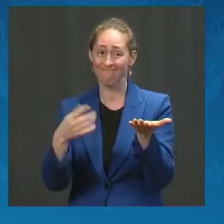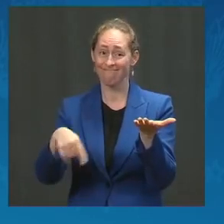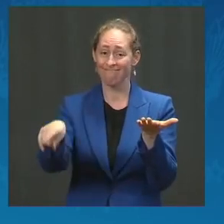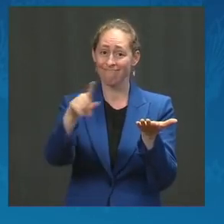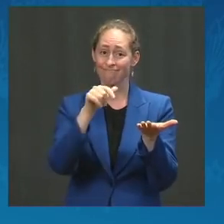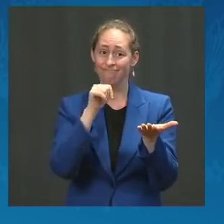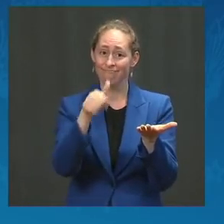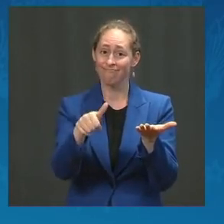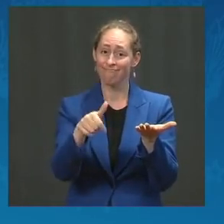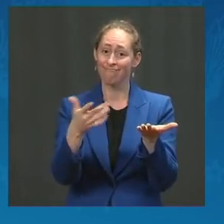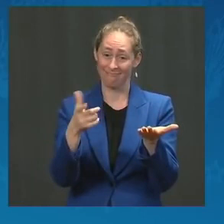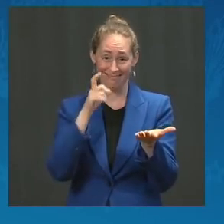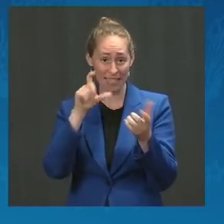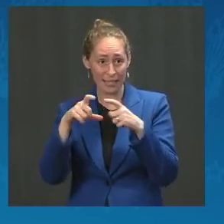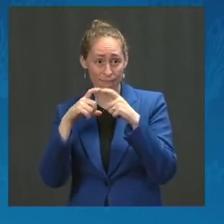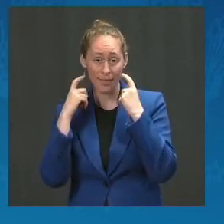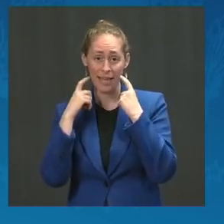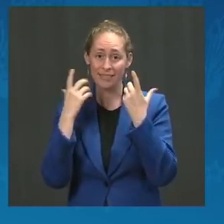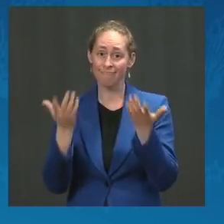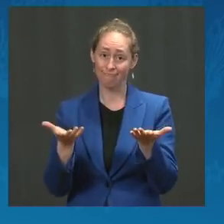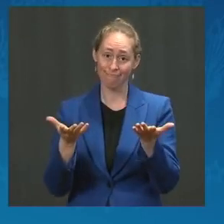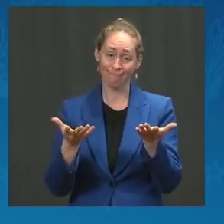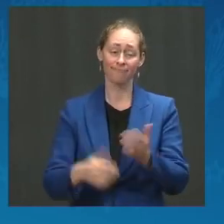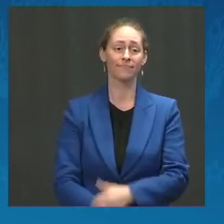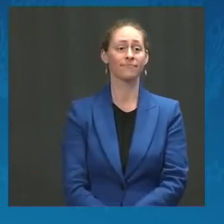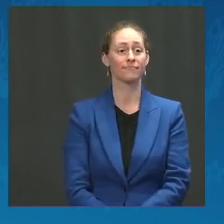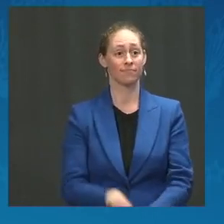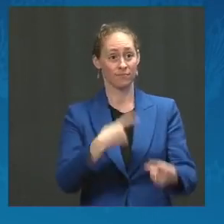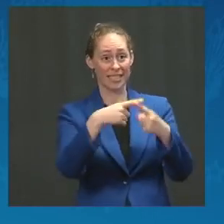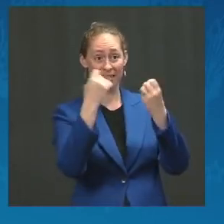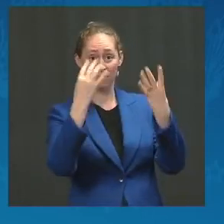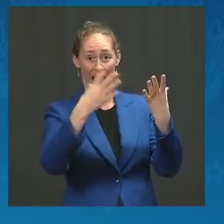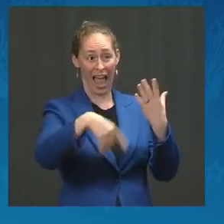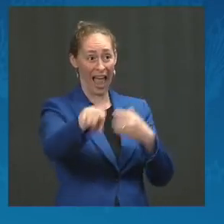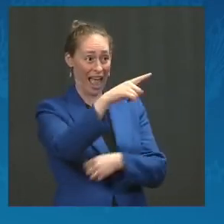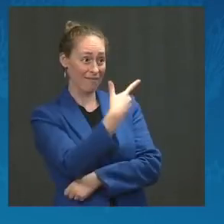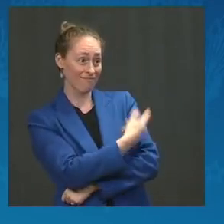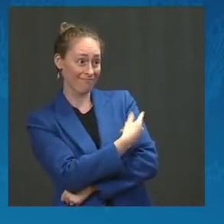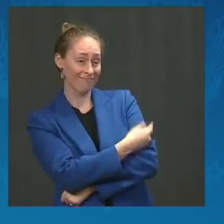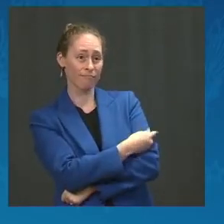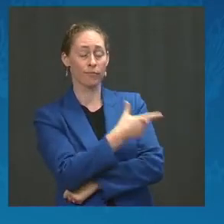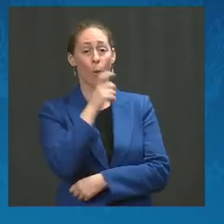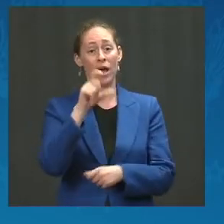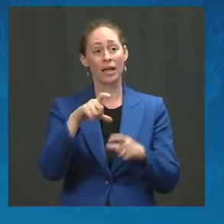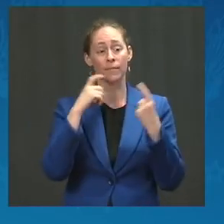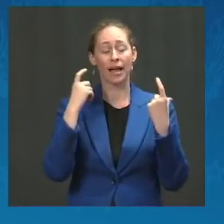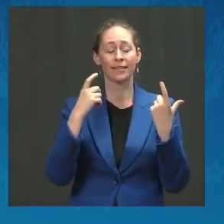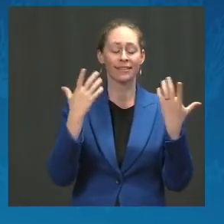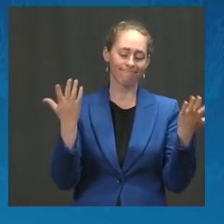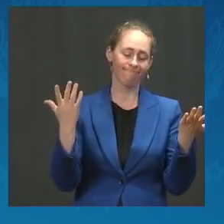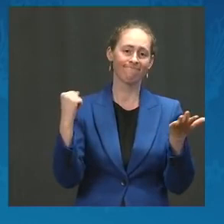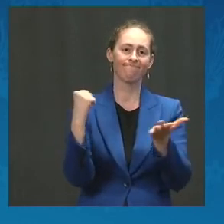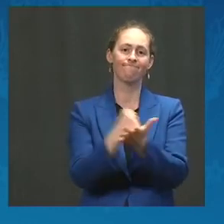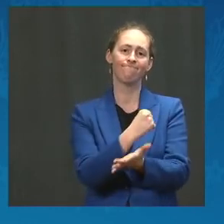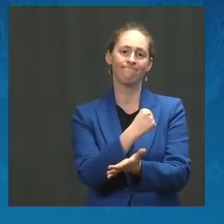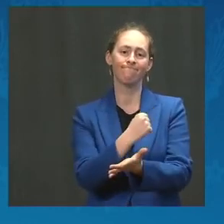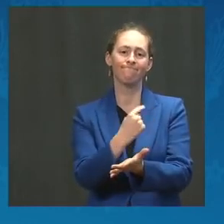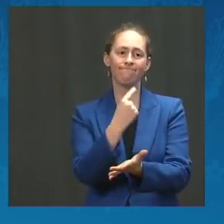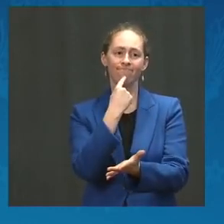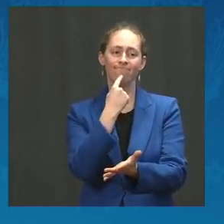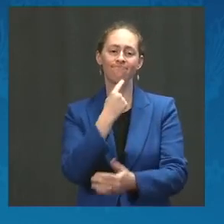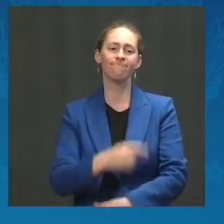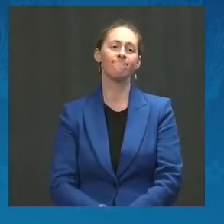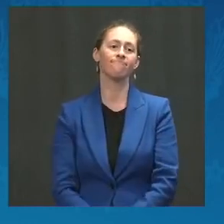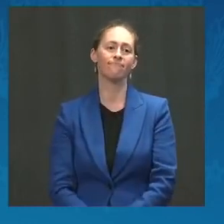mask when the vast majority of people got vaccinated. Look, I want to talk about what's really happening, what